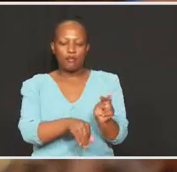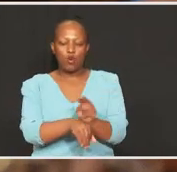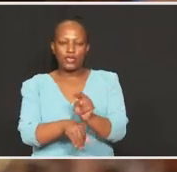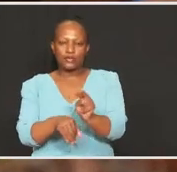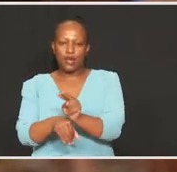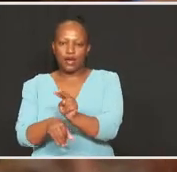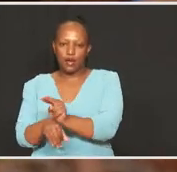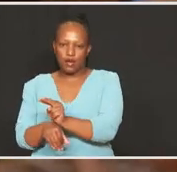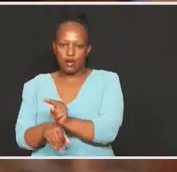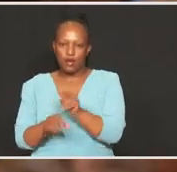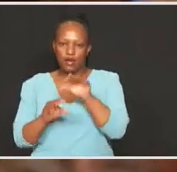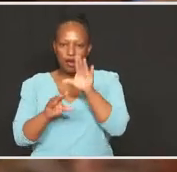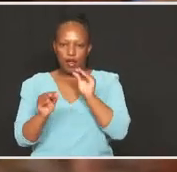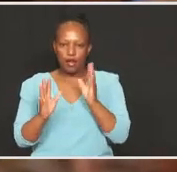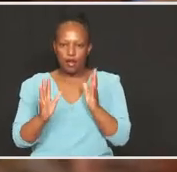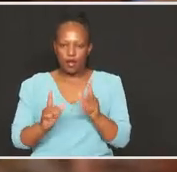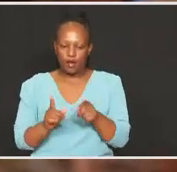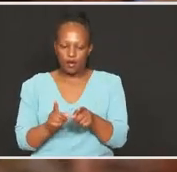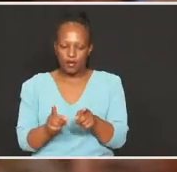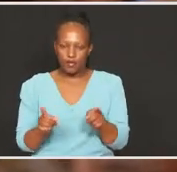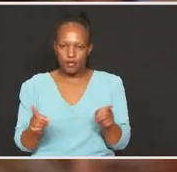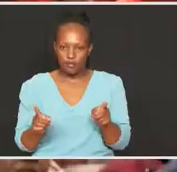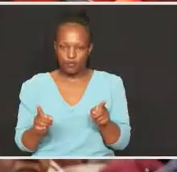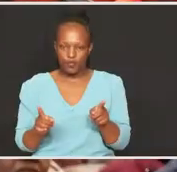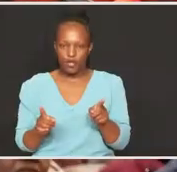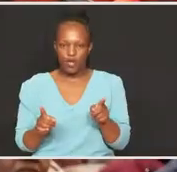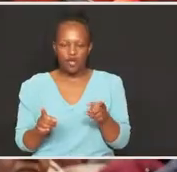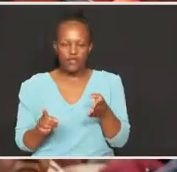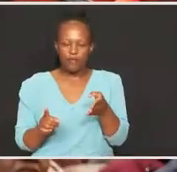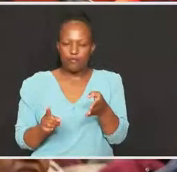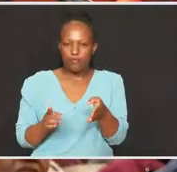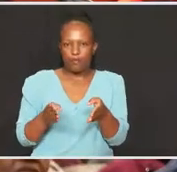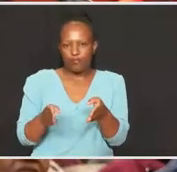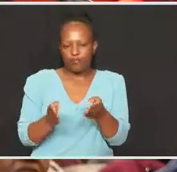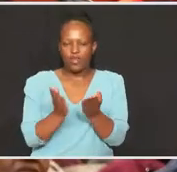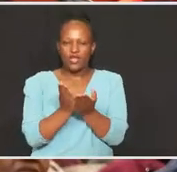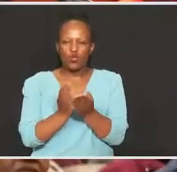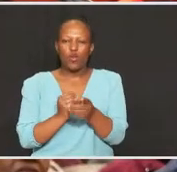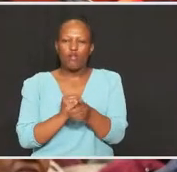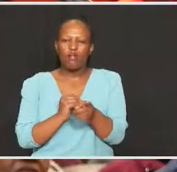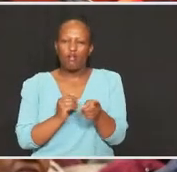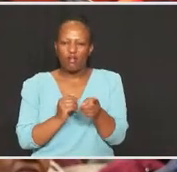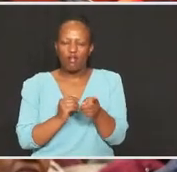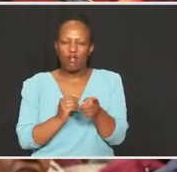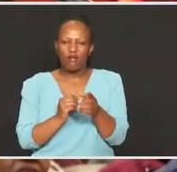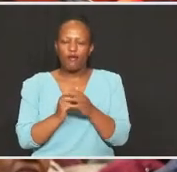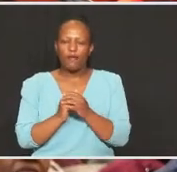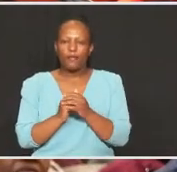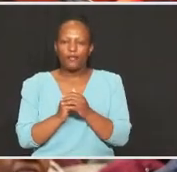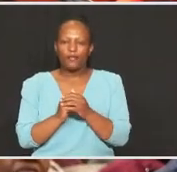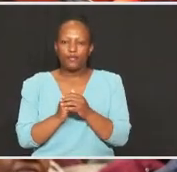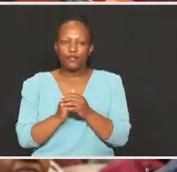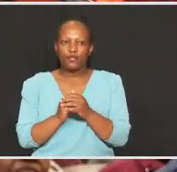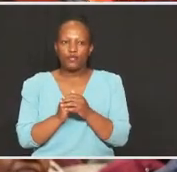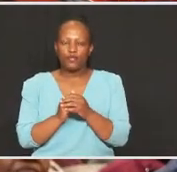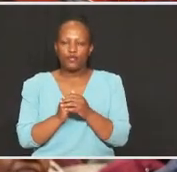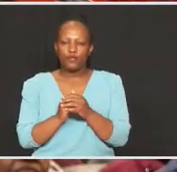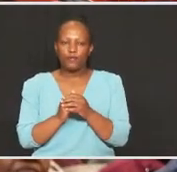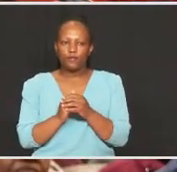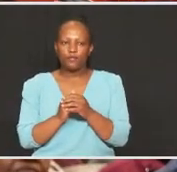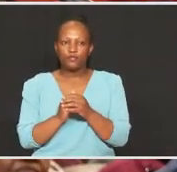monitoring of learners attendance you know there is a we left